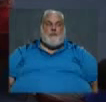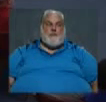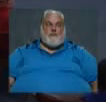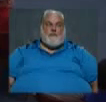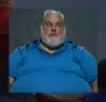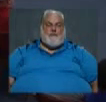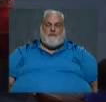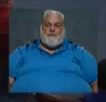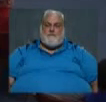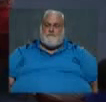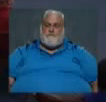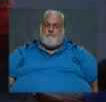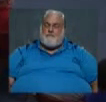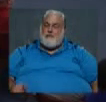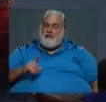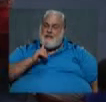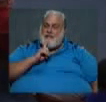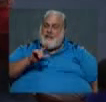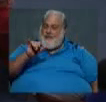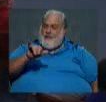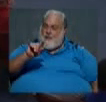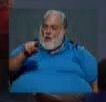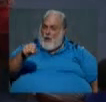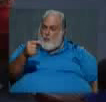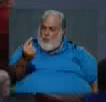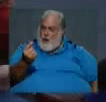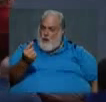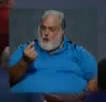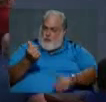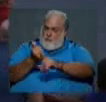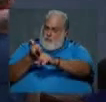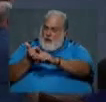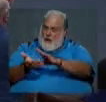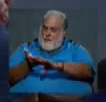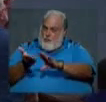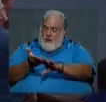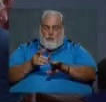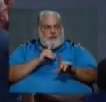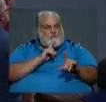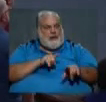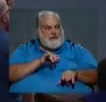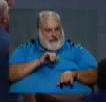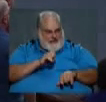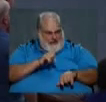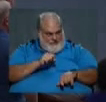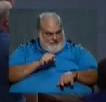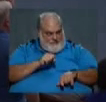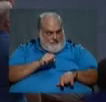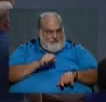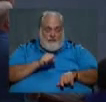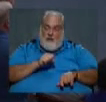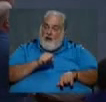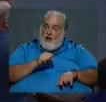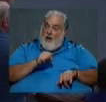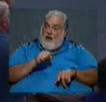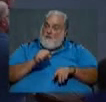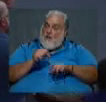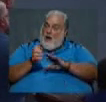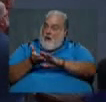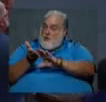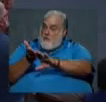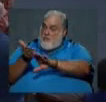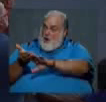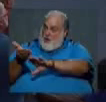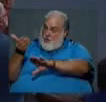Is this the only facility that you all are operating currently? Yes, sir. Okay. Have you operated facilities elsewhere prior